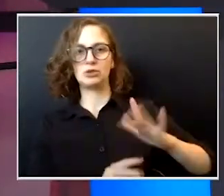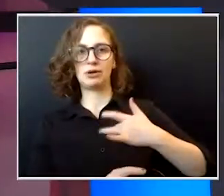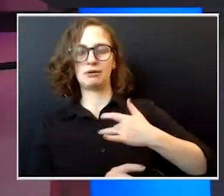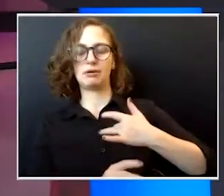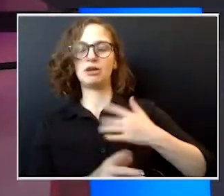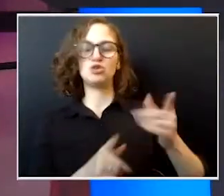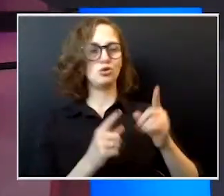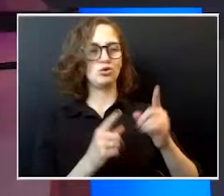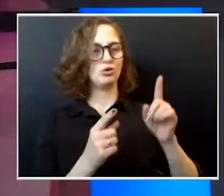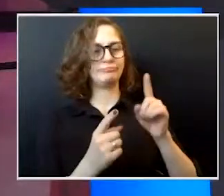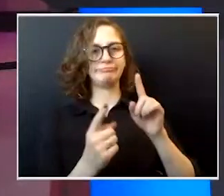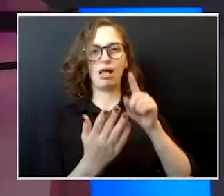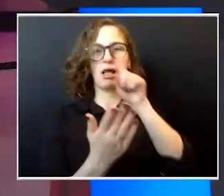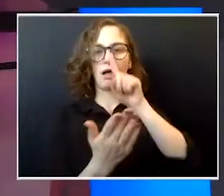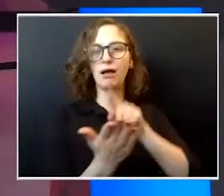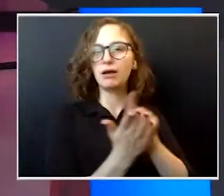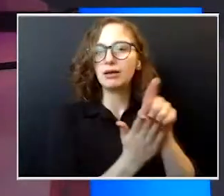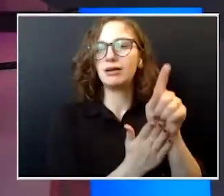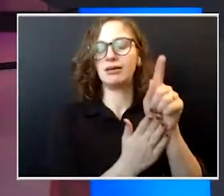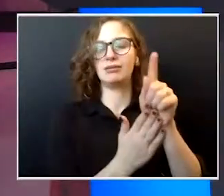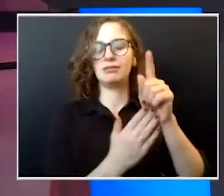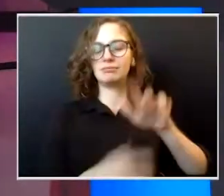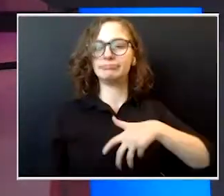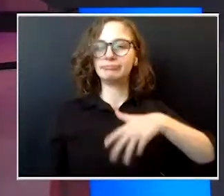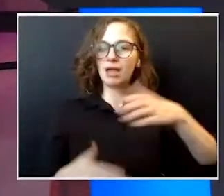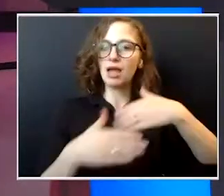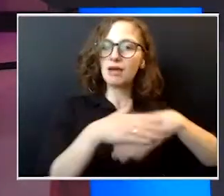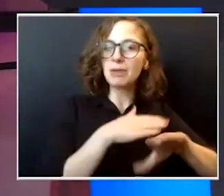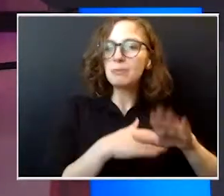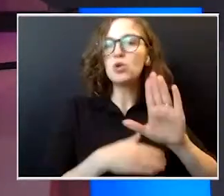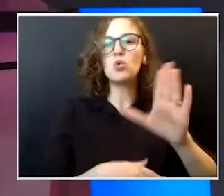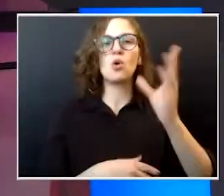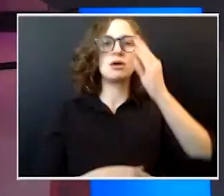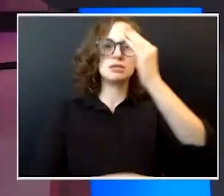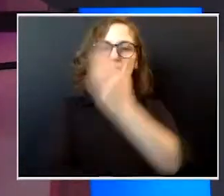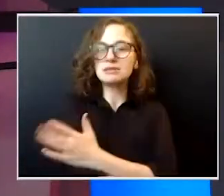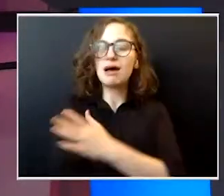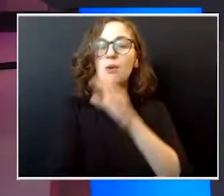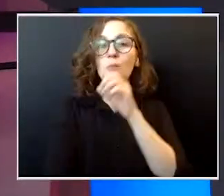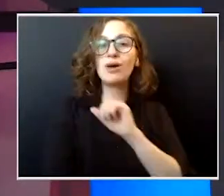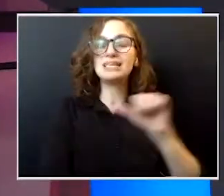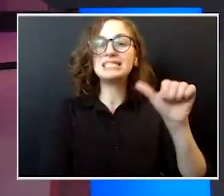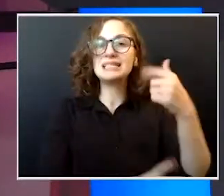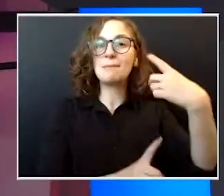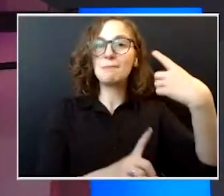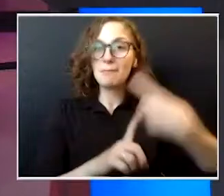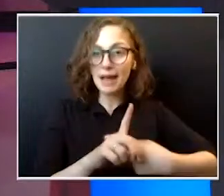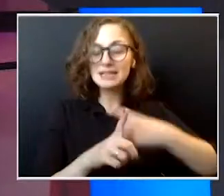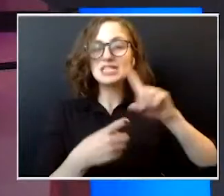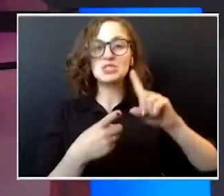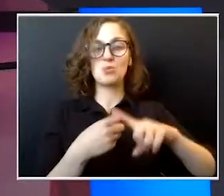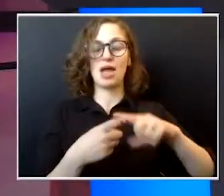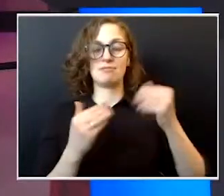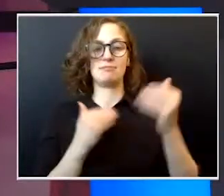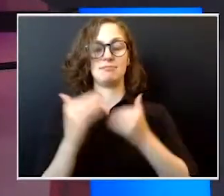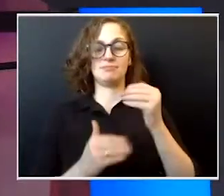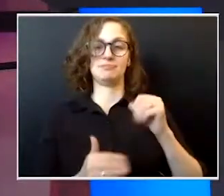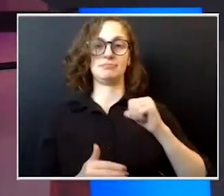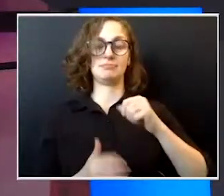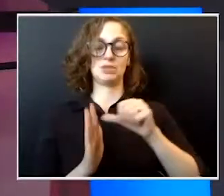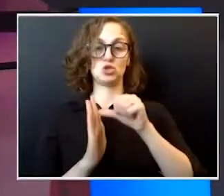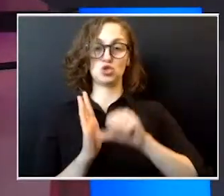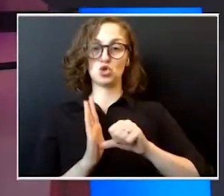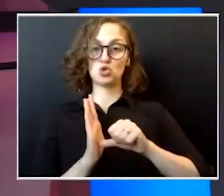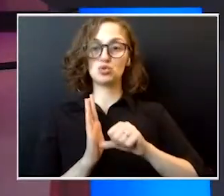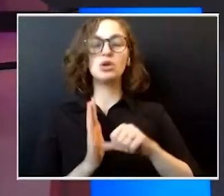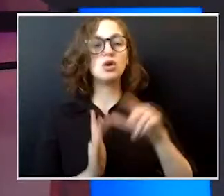baby. Your son was 10 months old when you underwent that surgery. Tori, for you as a physician's assistant, you have an extensive